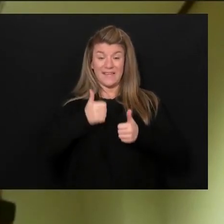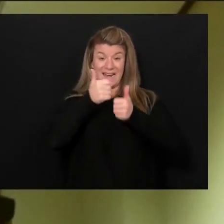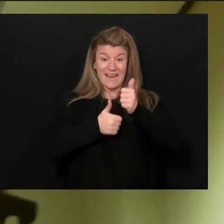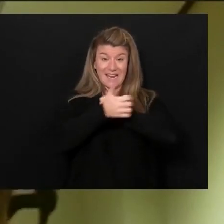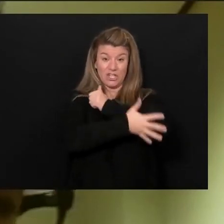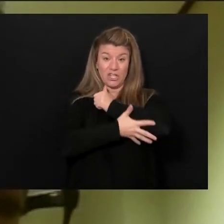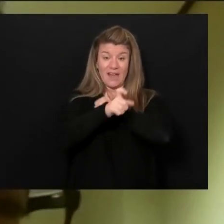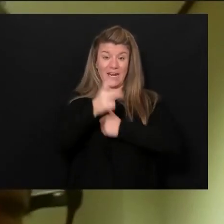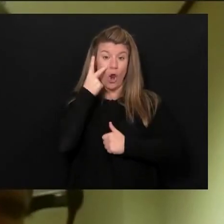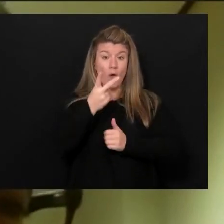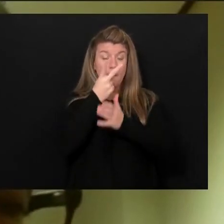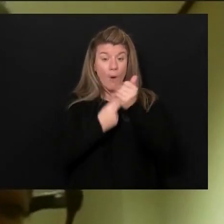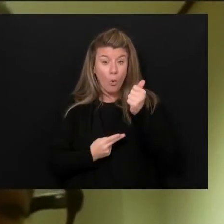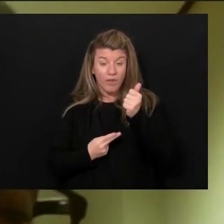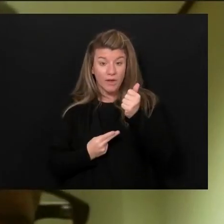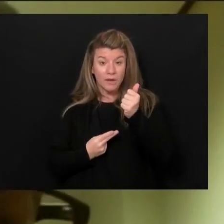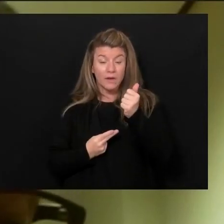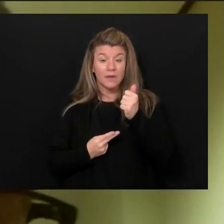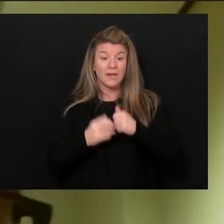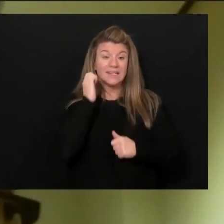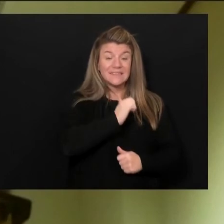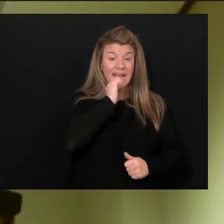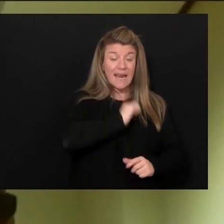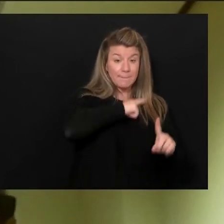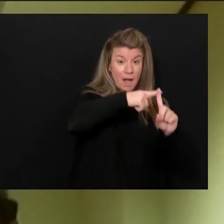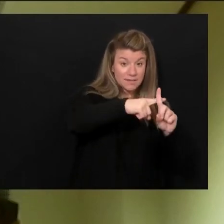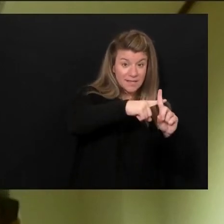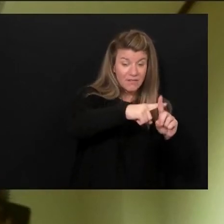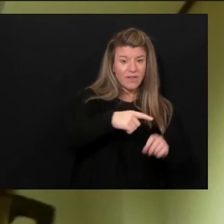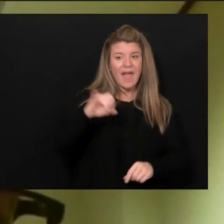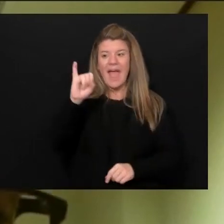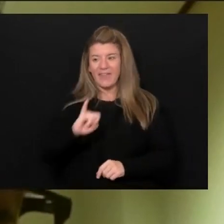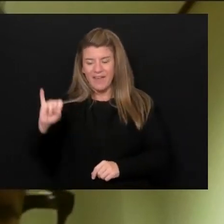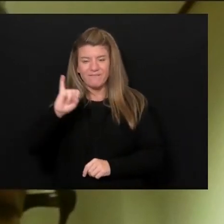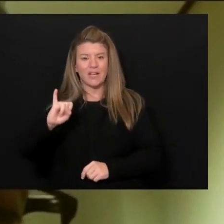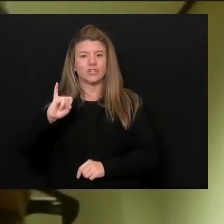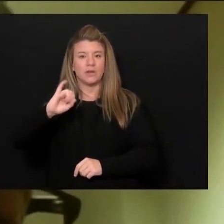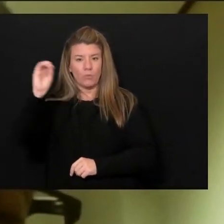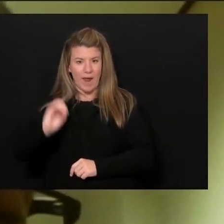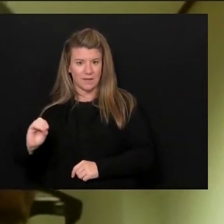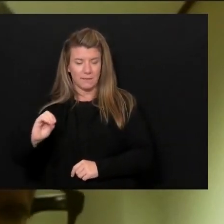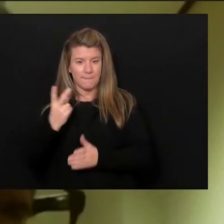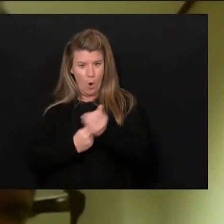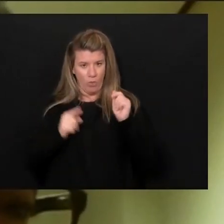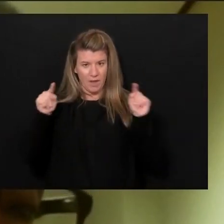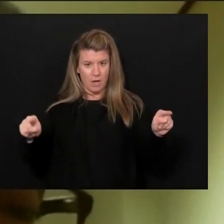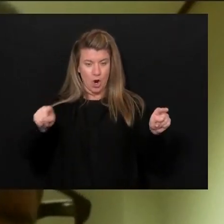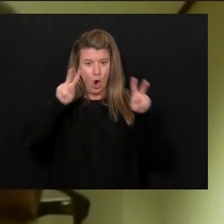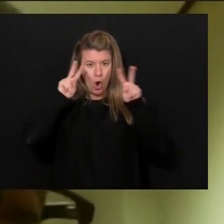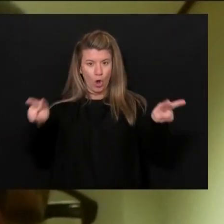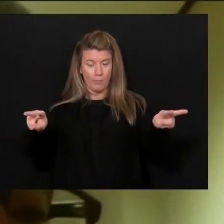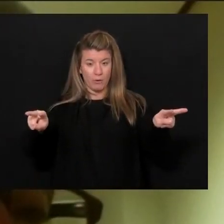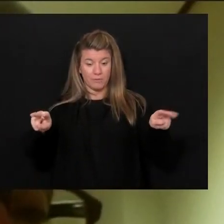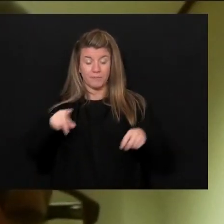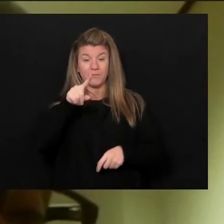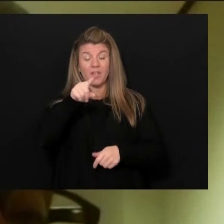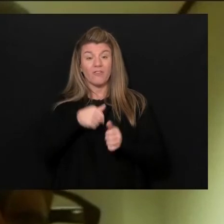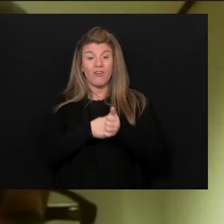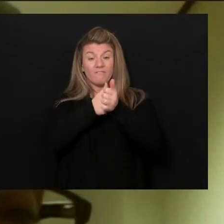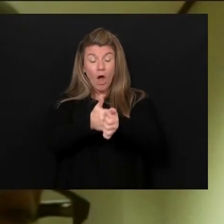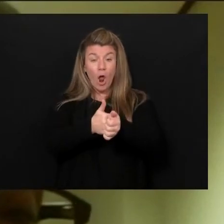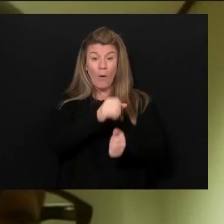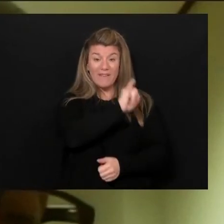at both the daily positivity and the infection rate in their counties. If you go by